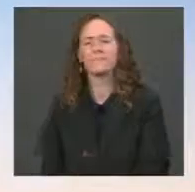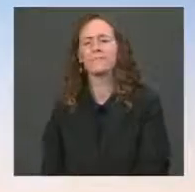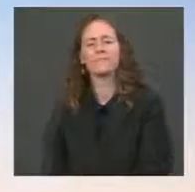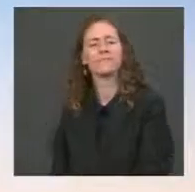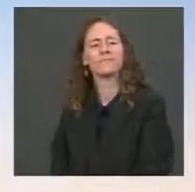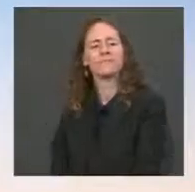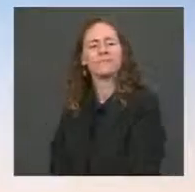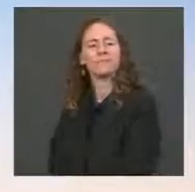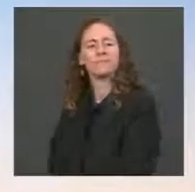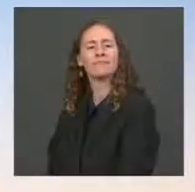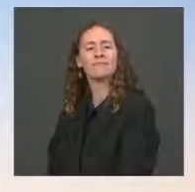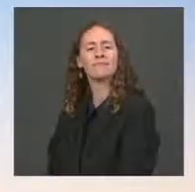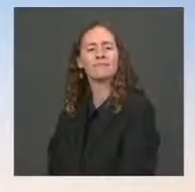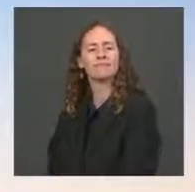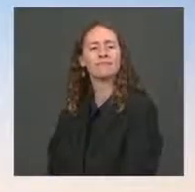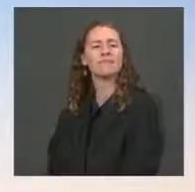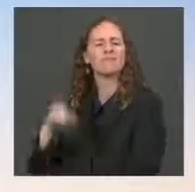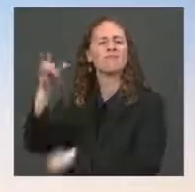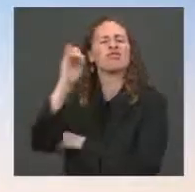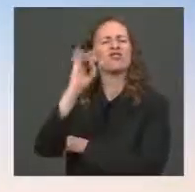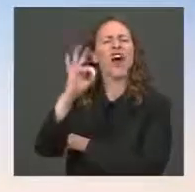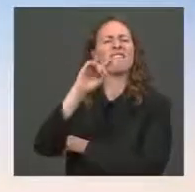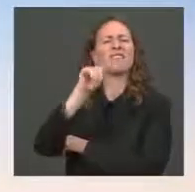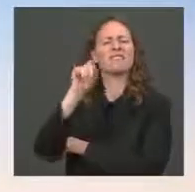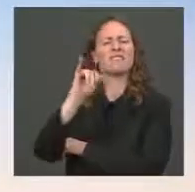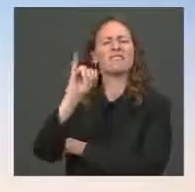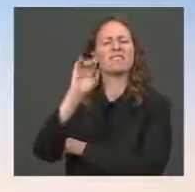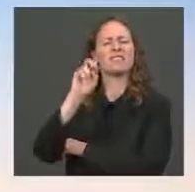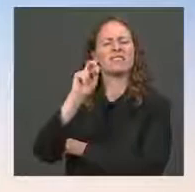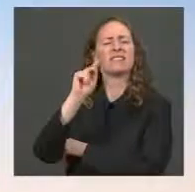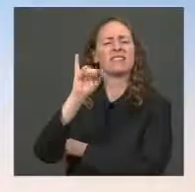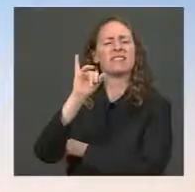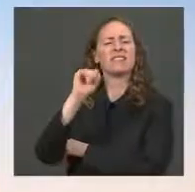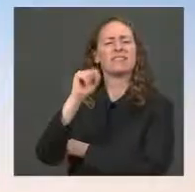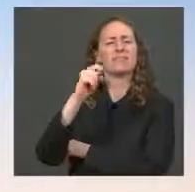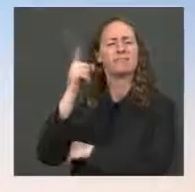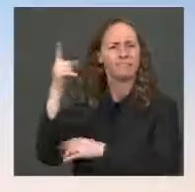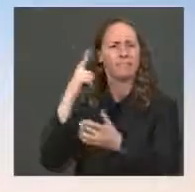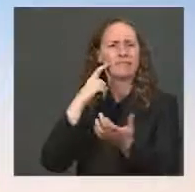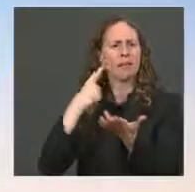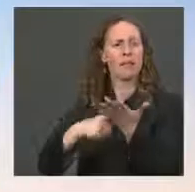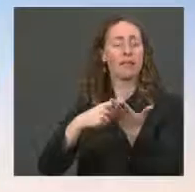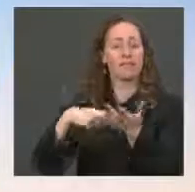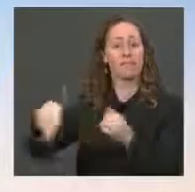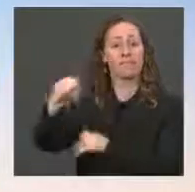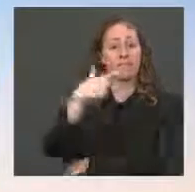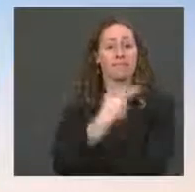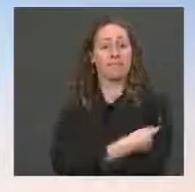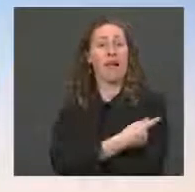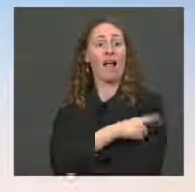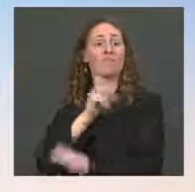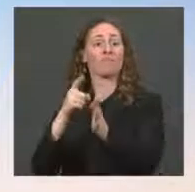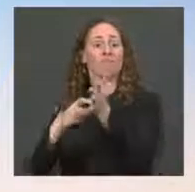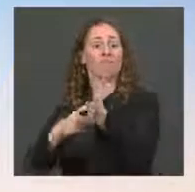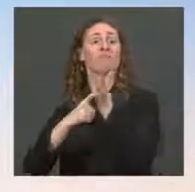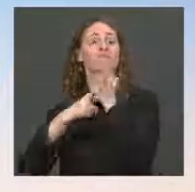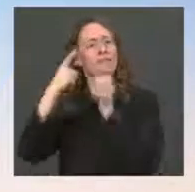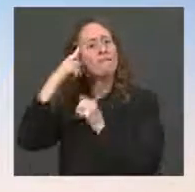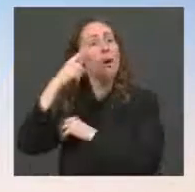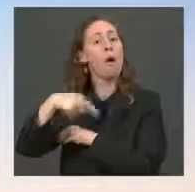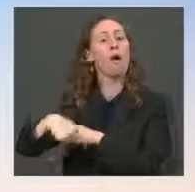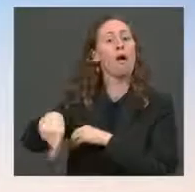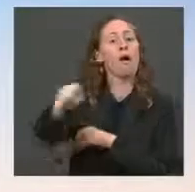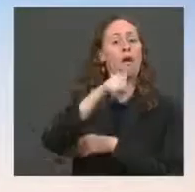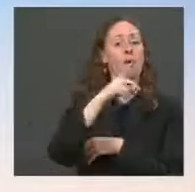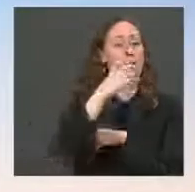Jeff Zients said today, though, we are considering vaccination requirements for foreign nationals traveling to the United States, that you're working now to be